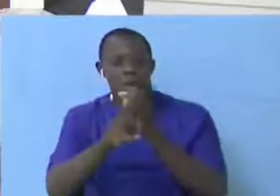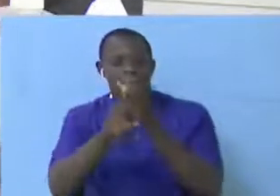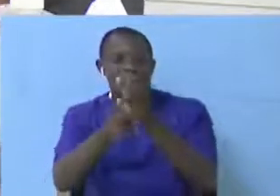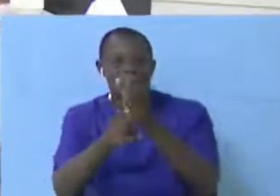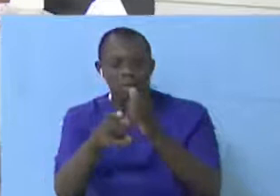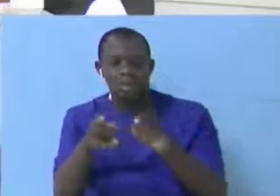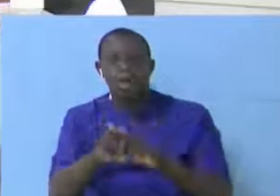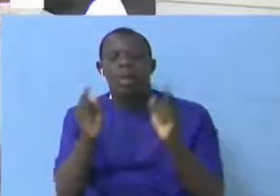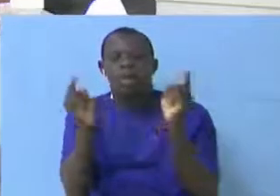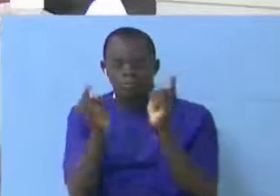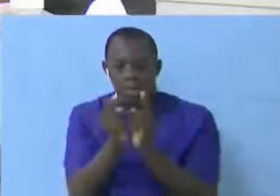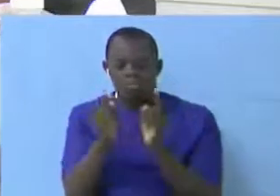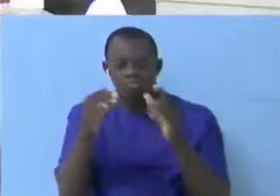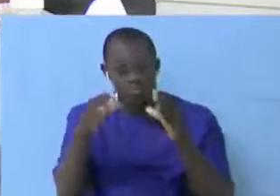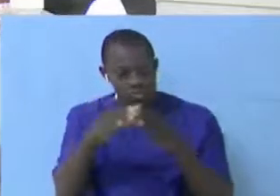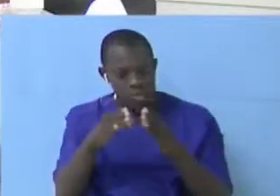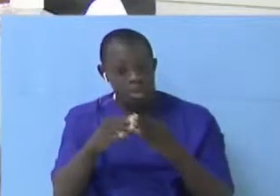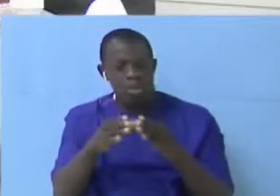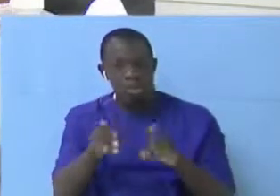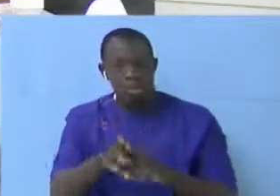We reviewed the situation.